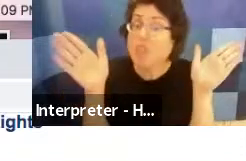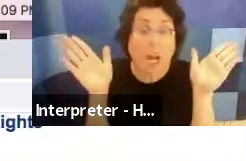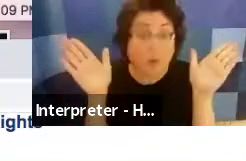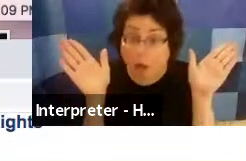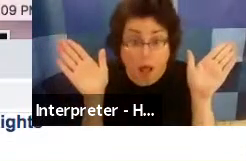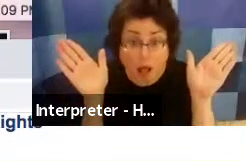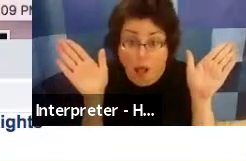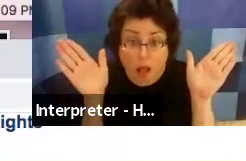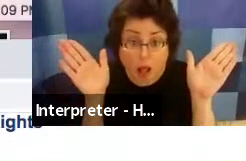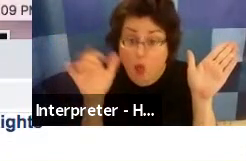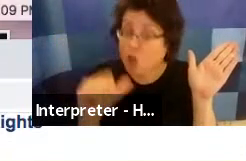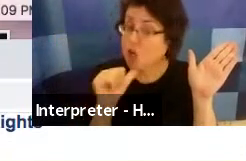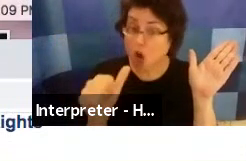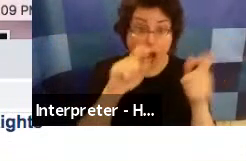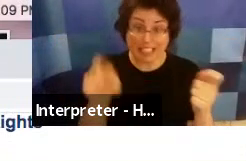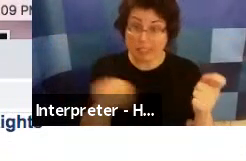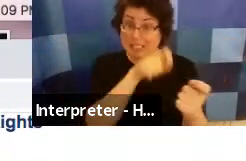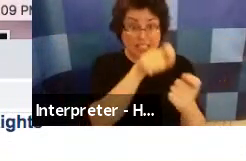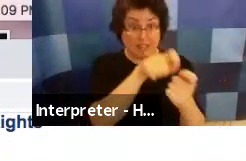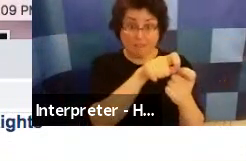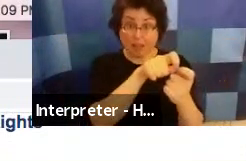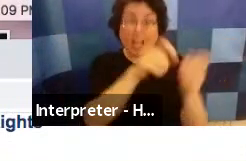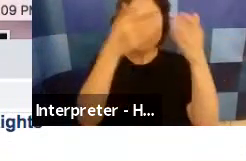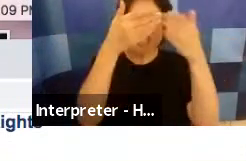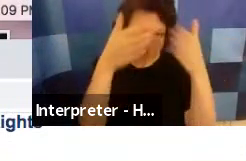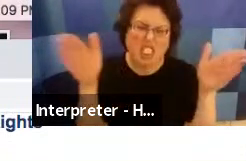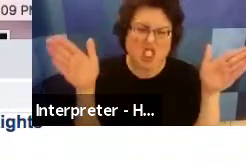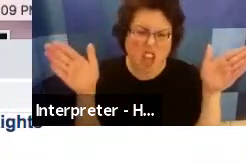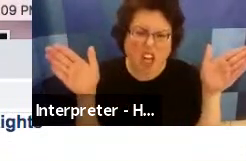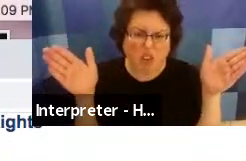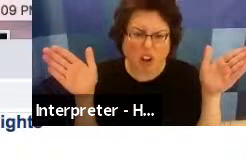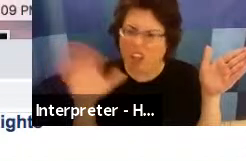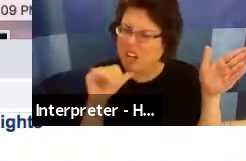any specific grant proposal, but